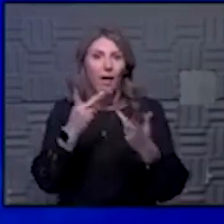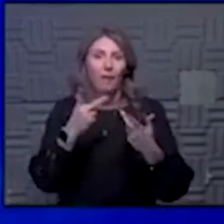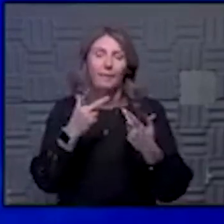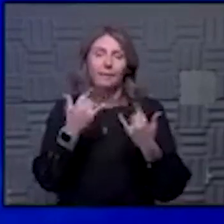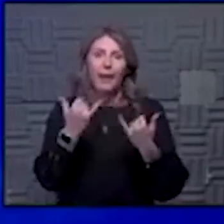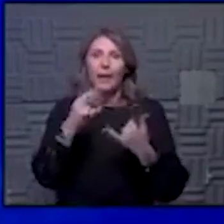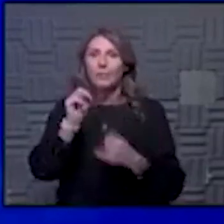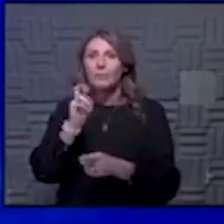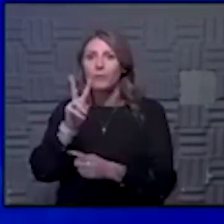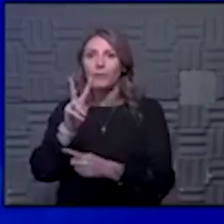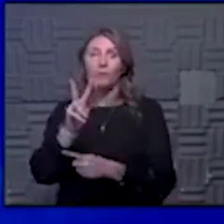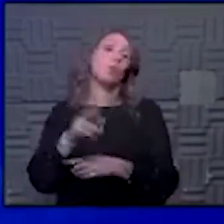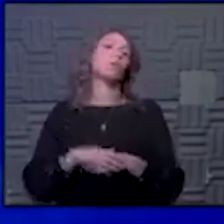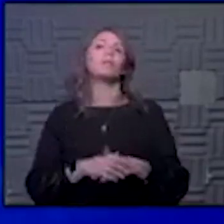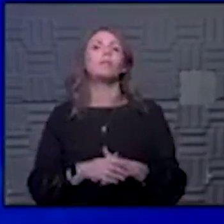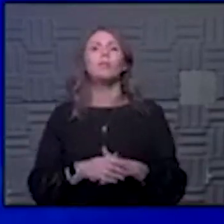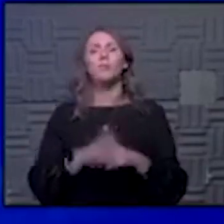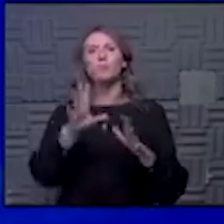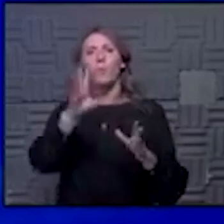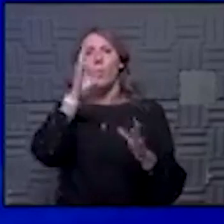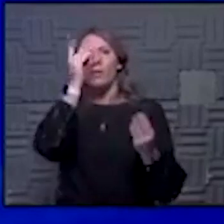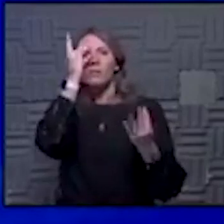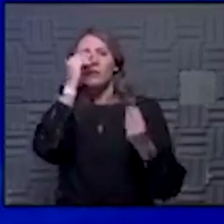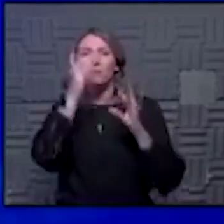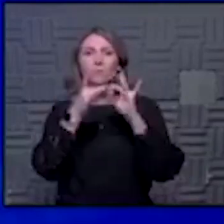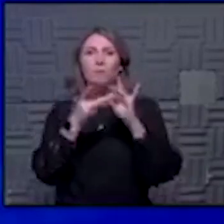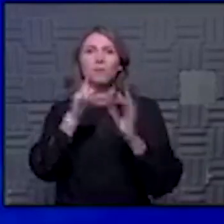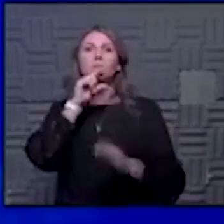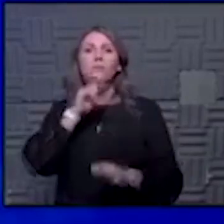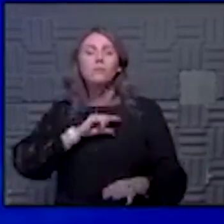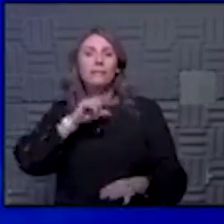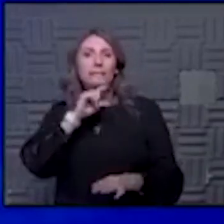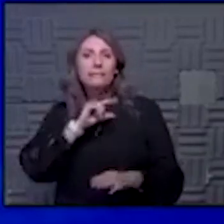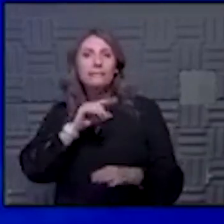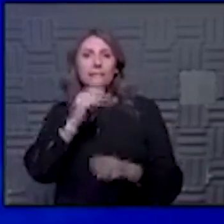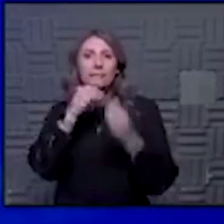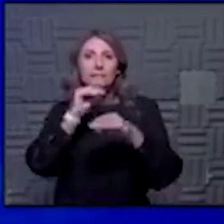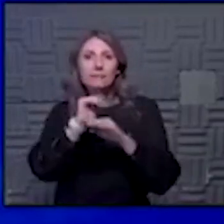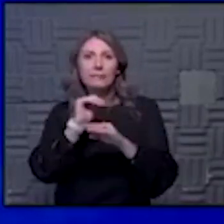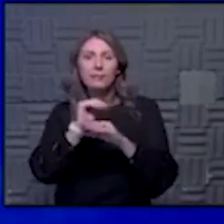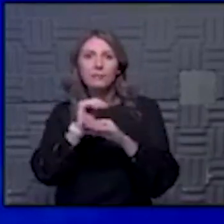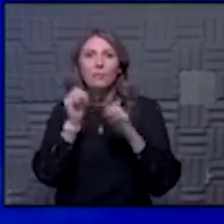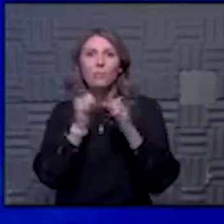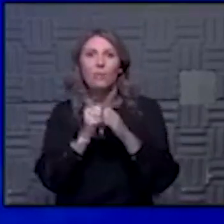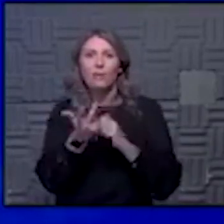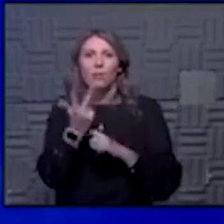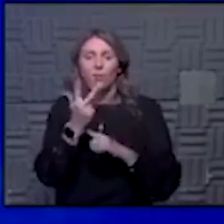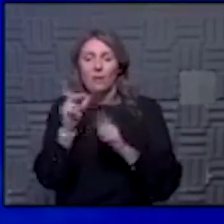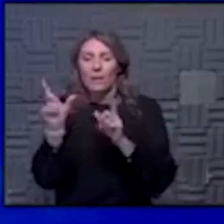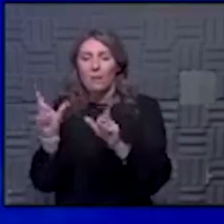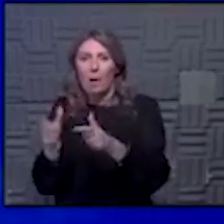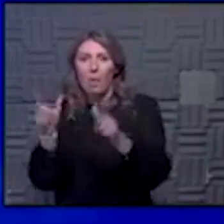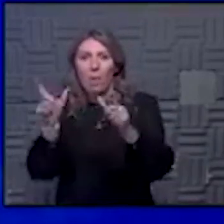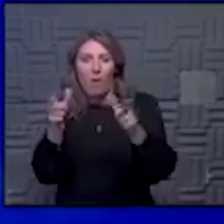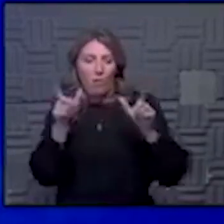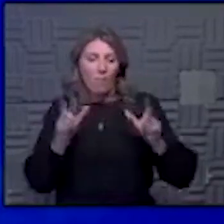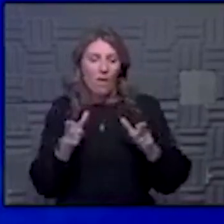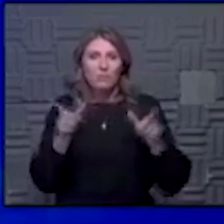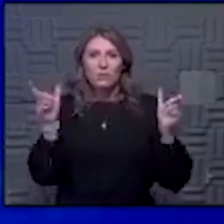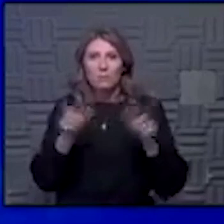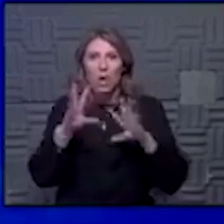November, wants to know, what are your thoughts regarding a Thanksgiving dinner with 3 small bubbles? We have a small family. Here